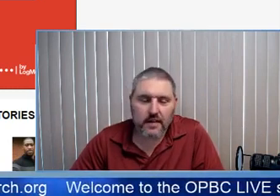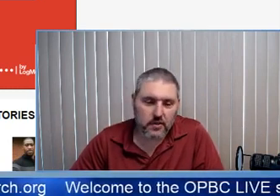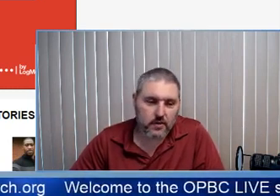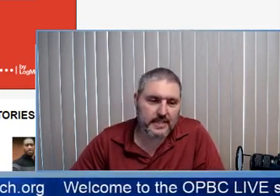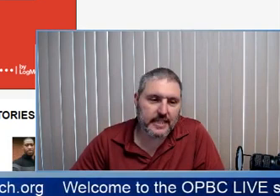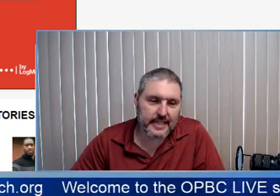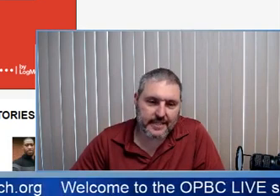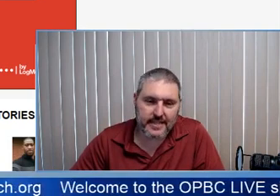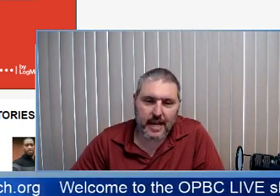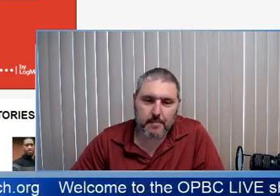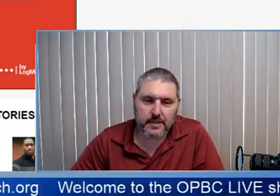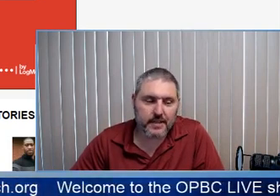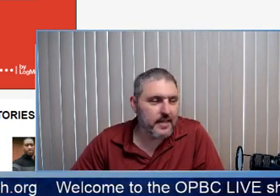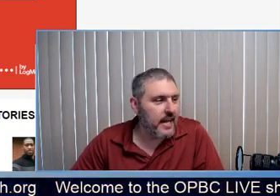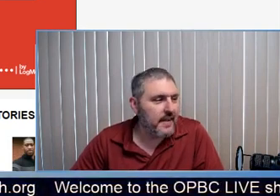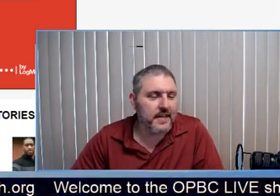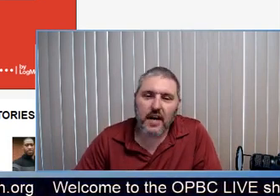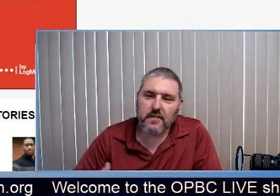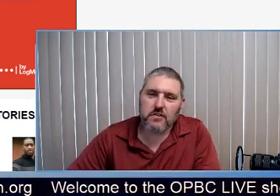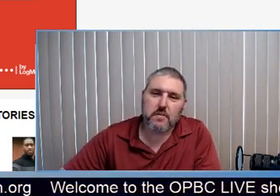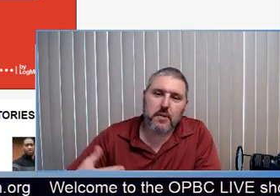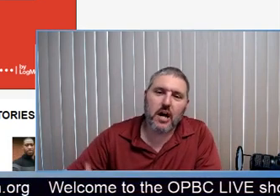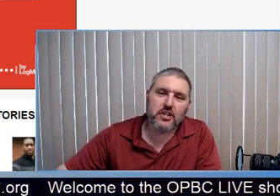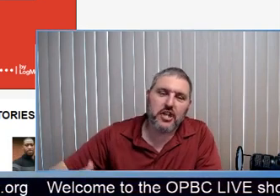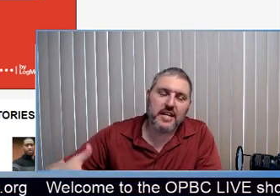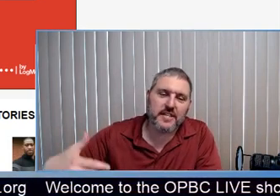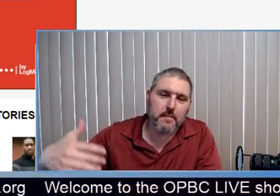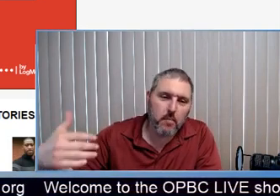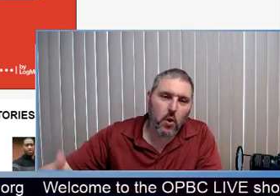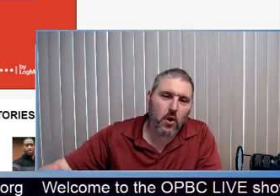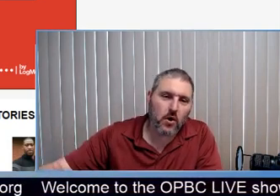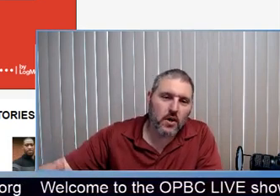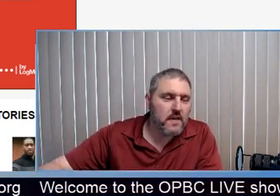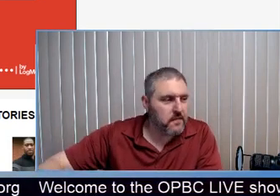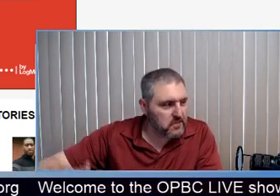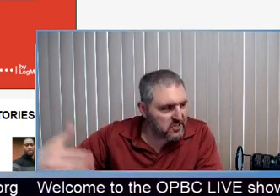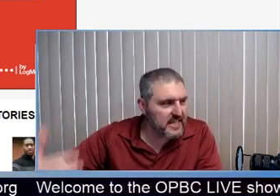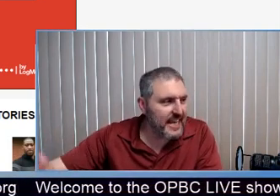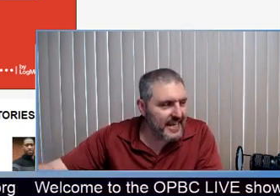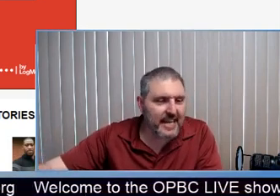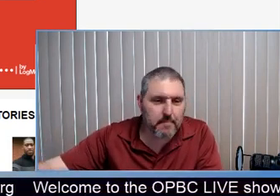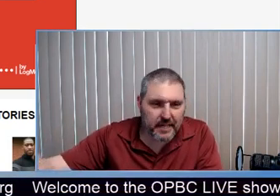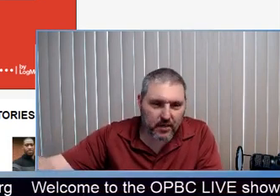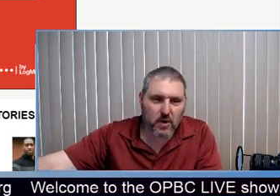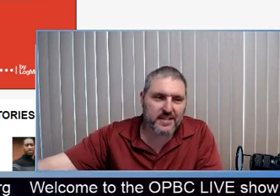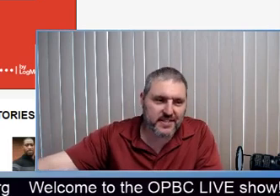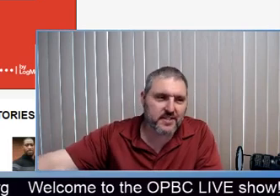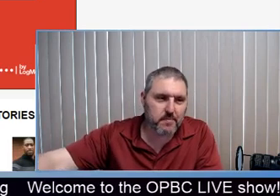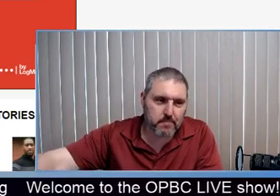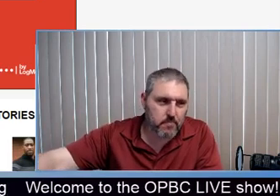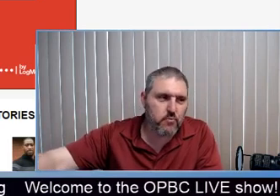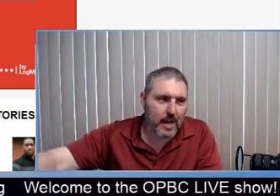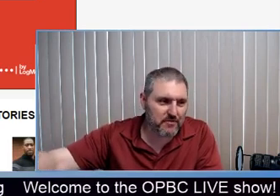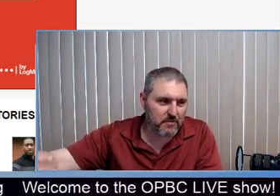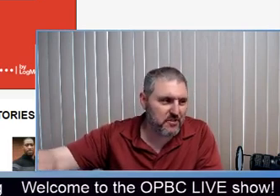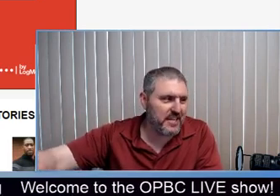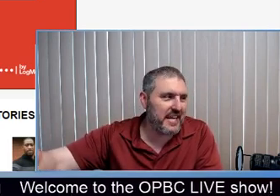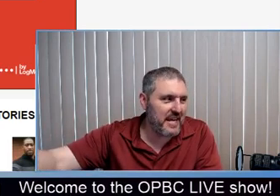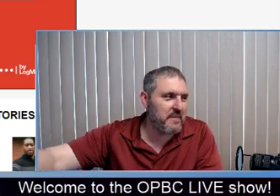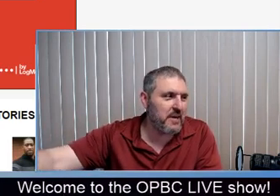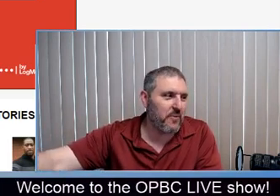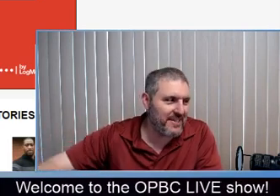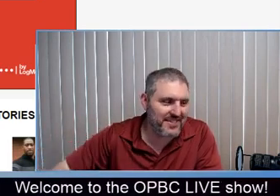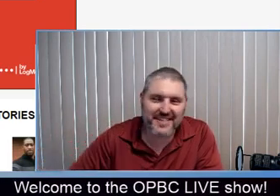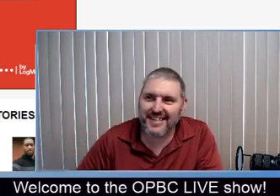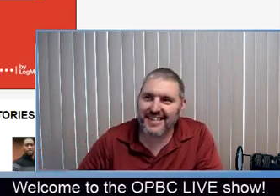The governor has let this happen. And the governor's apologizing more for CNN being arrested, reps from